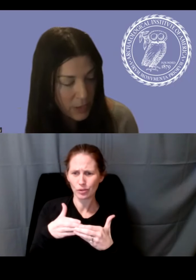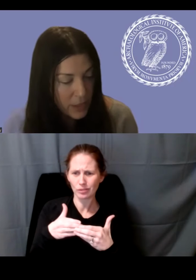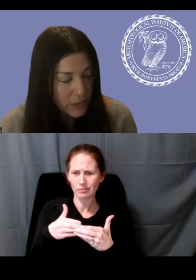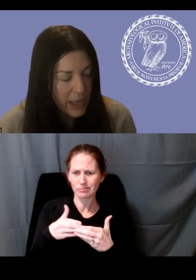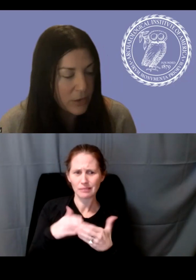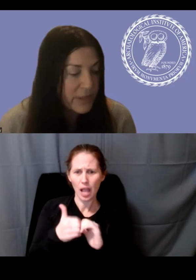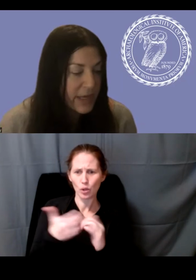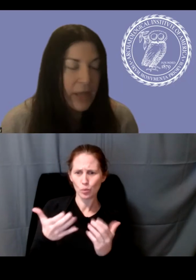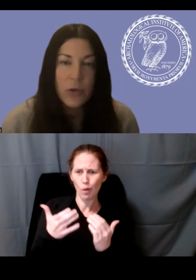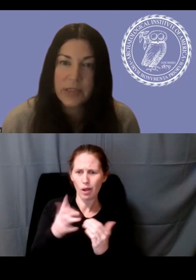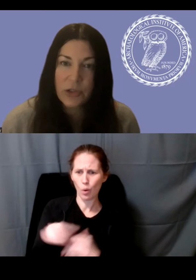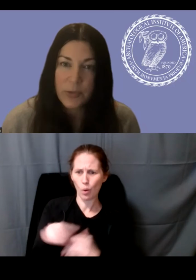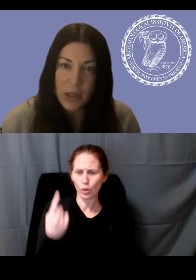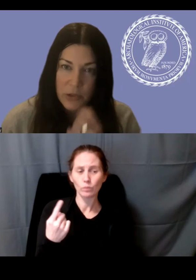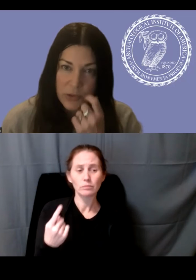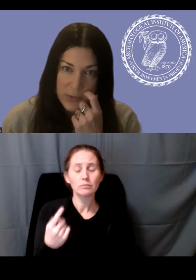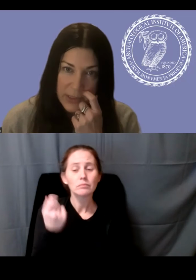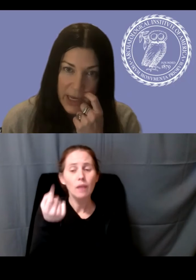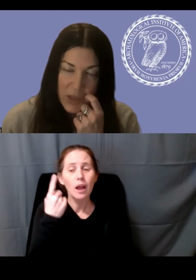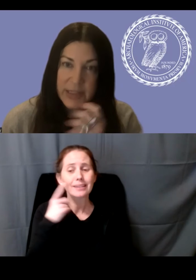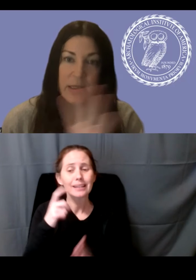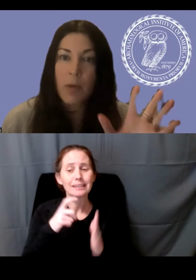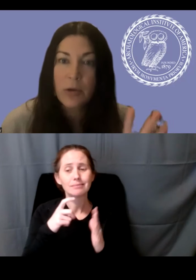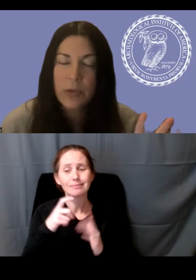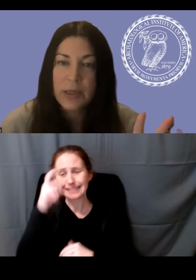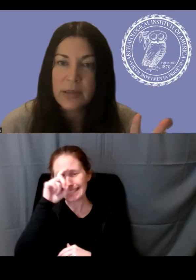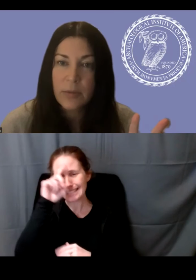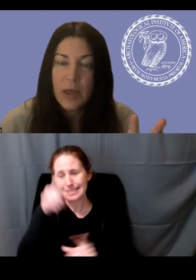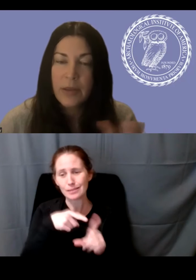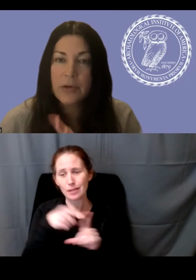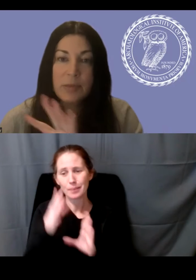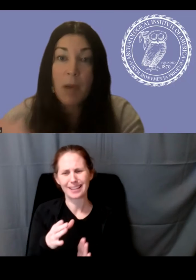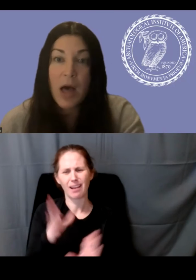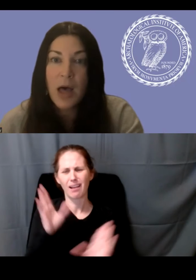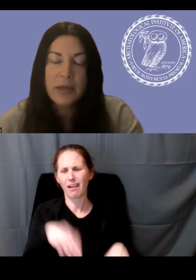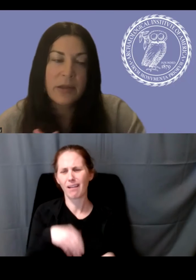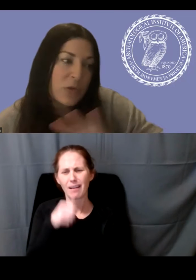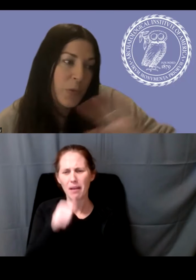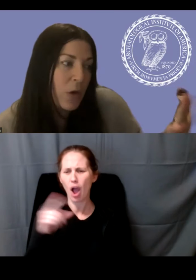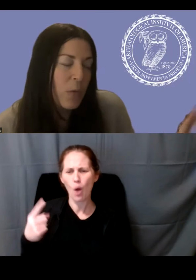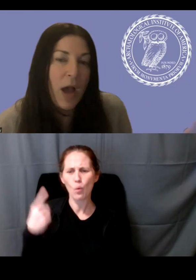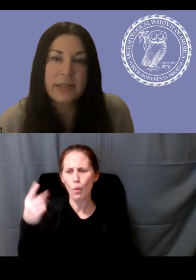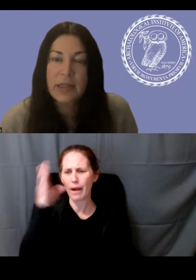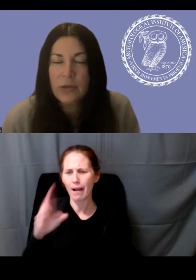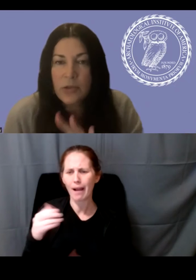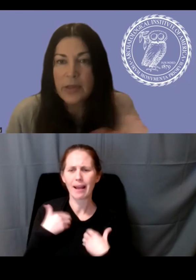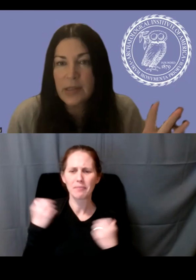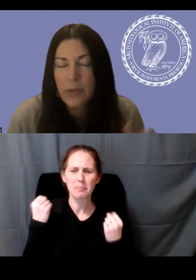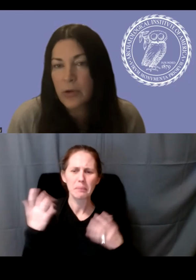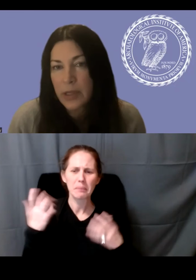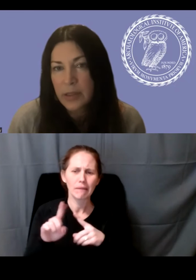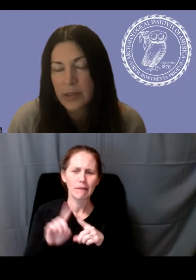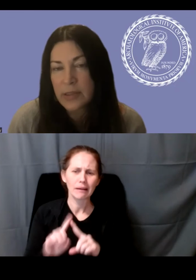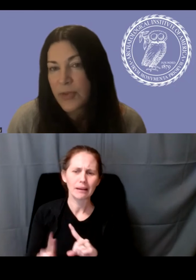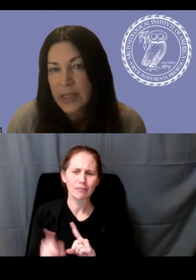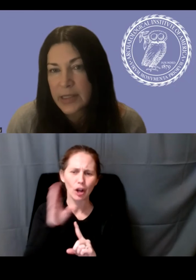So I understand those Egyptologists who say this isn't monotheism. There's Ma'at, there's Re-Harakti, there's all these